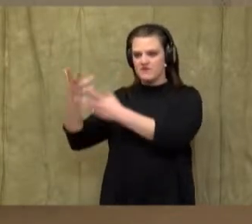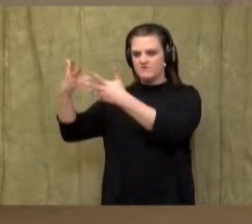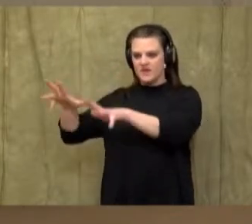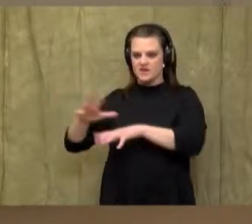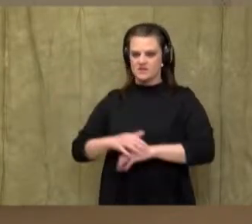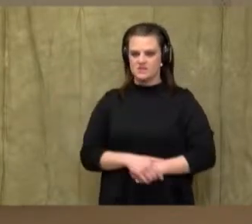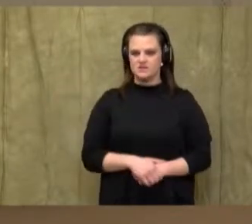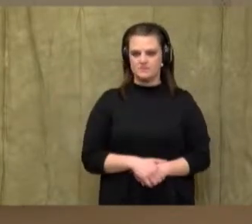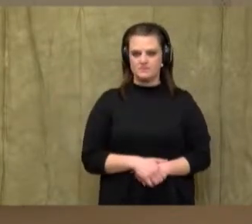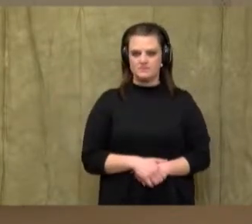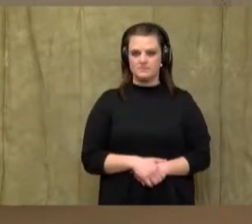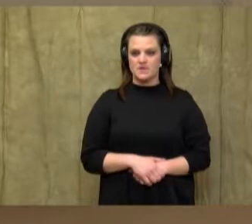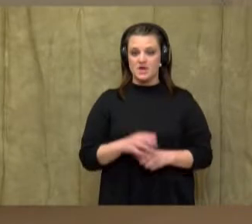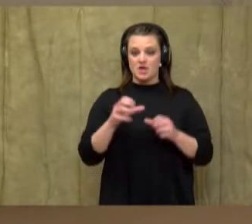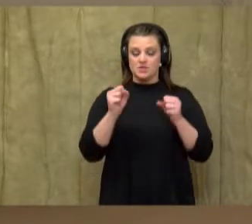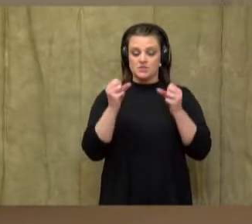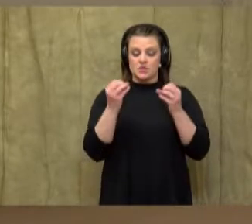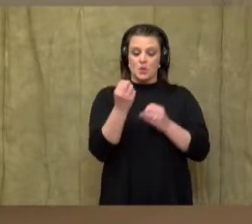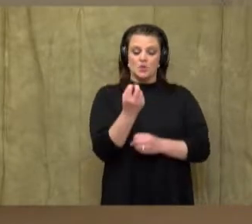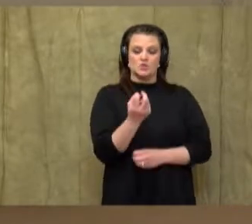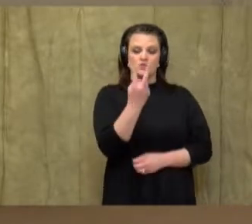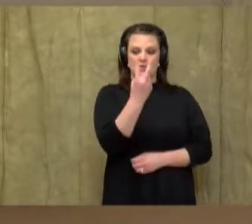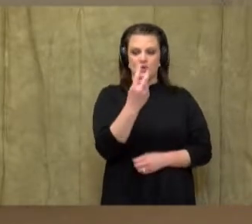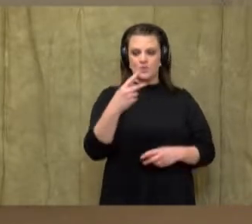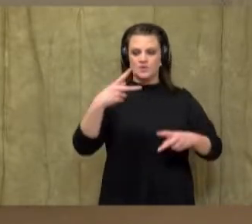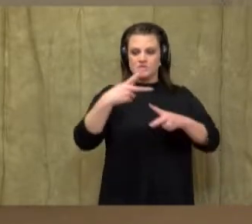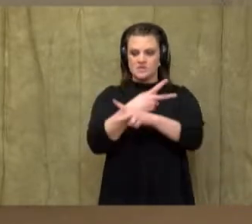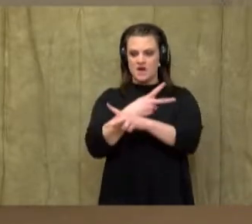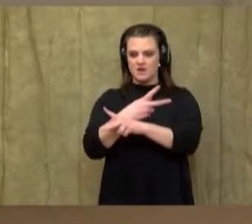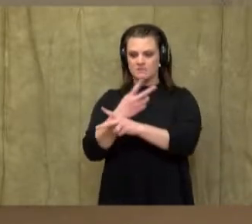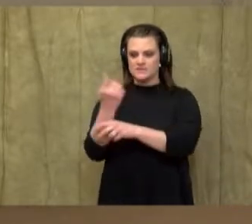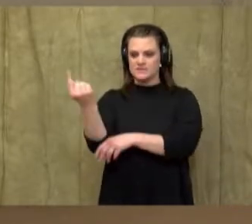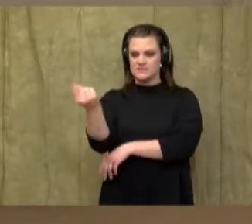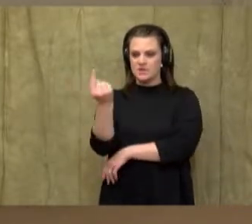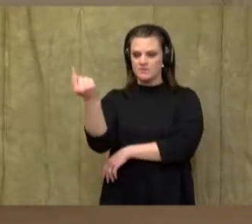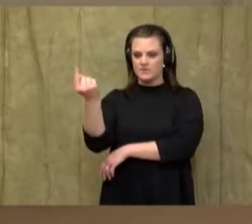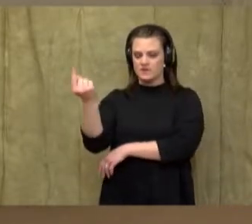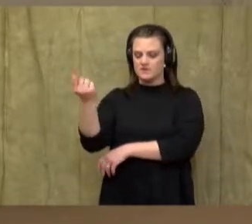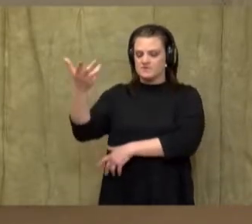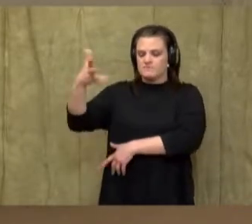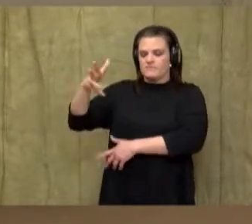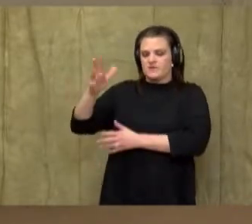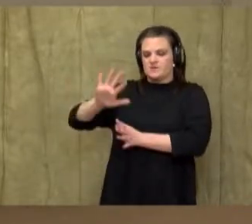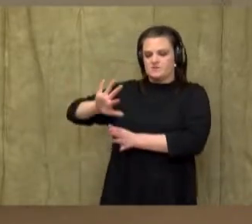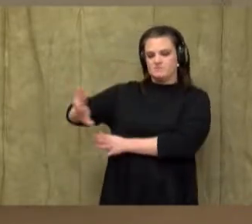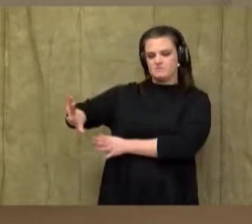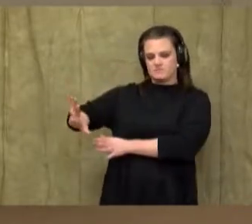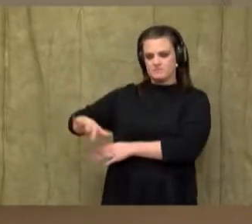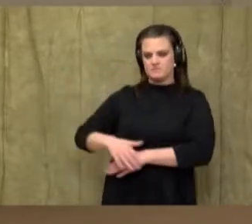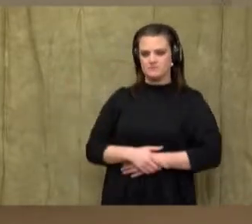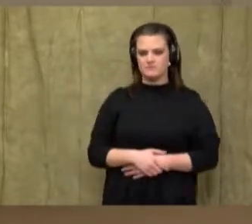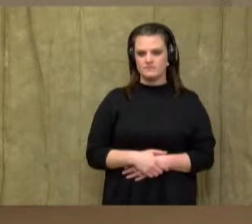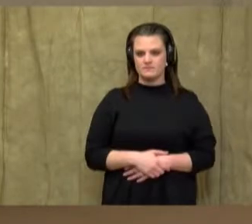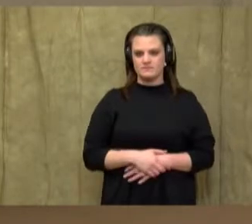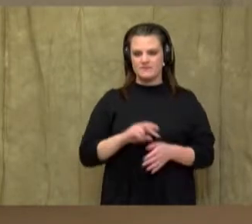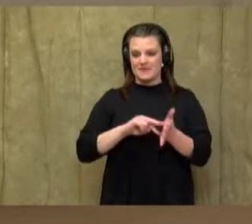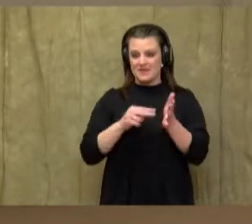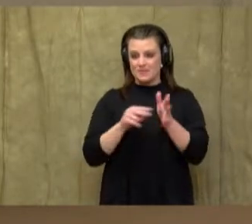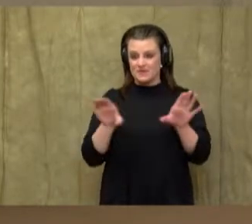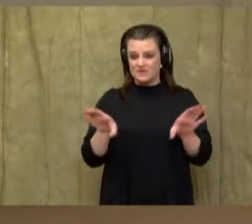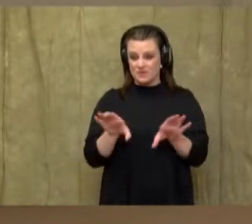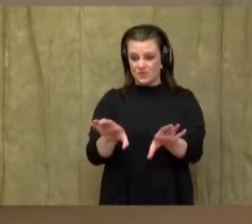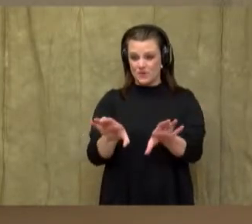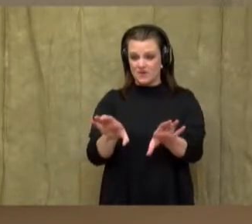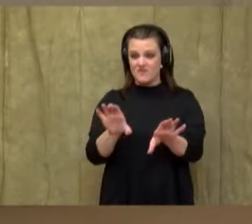2 times something that has already been done. So if it's already been done, that means we need to do